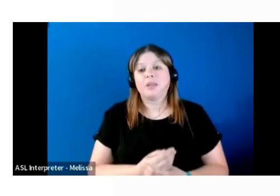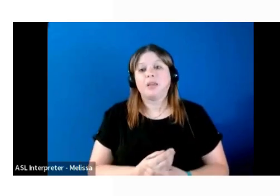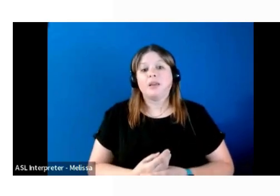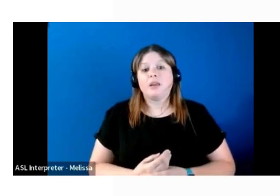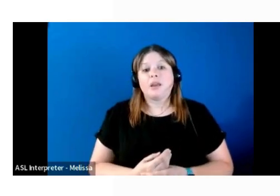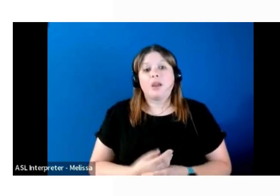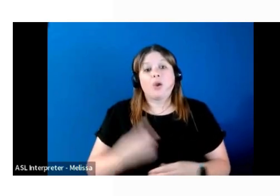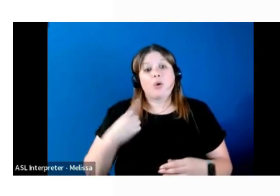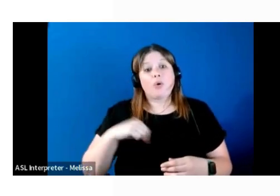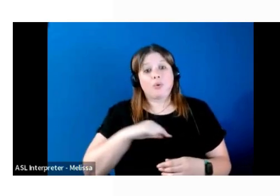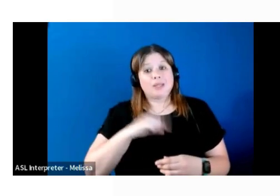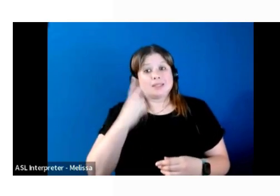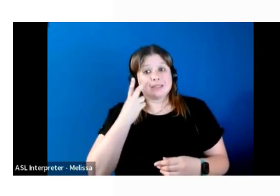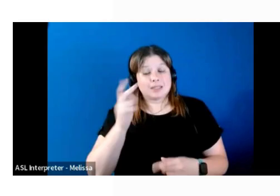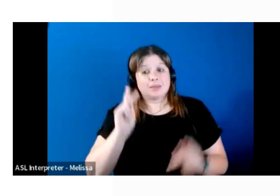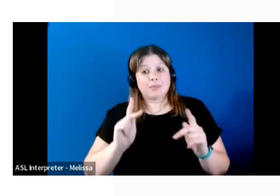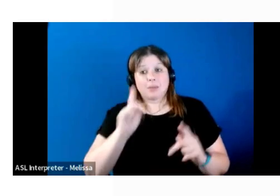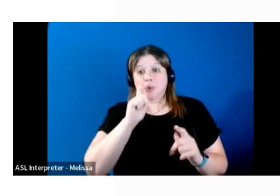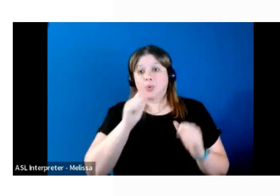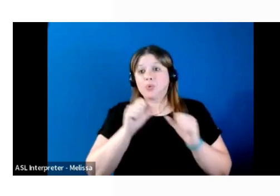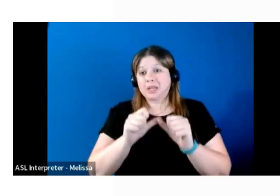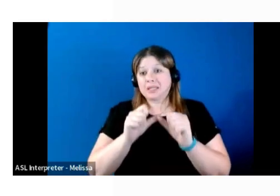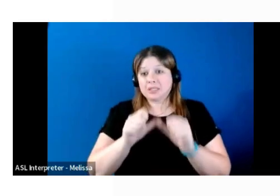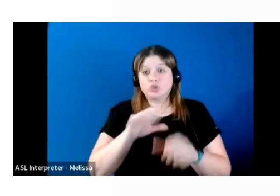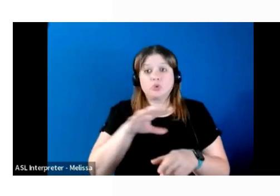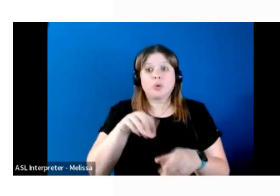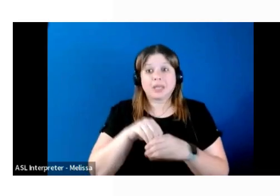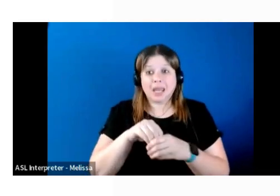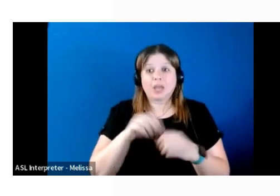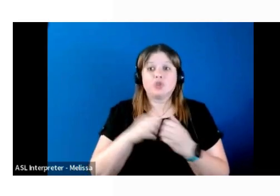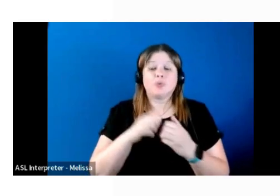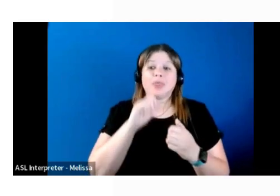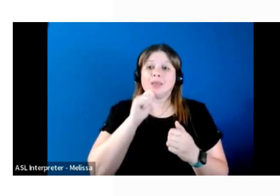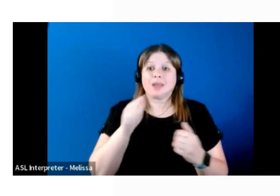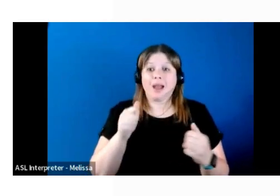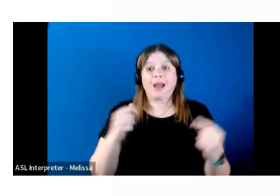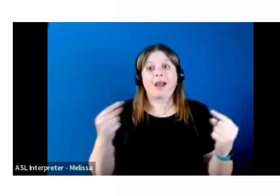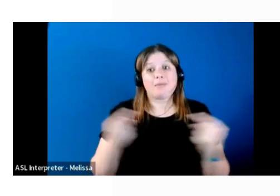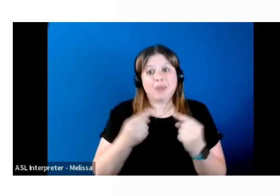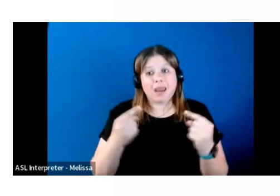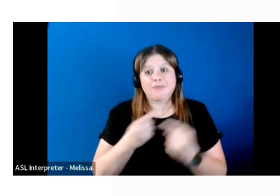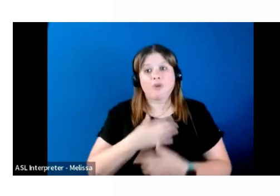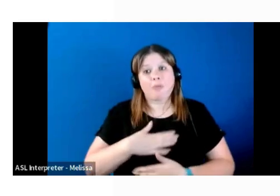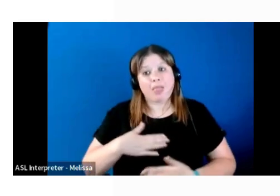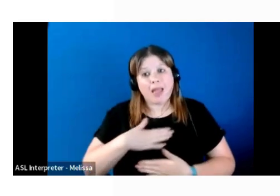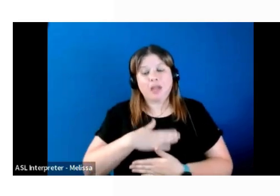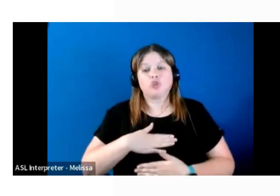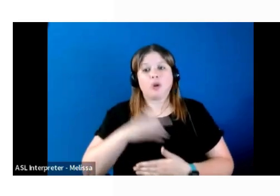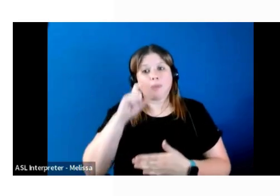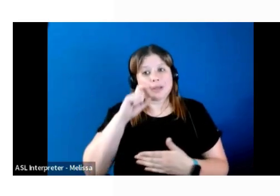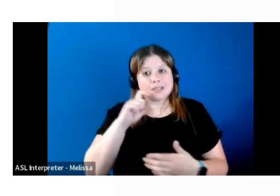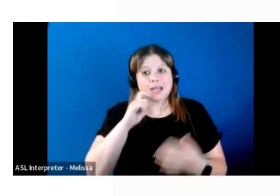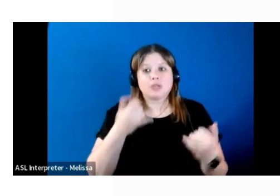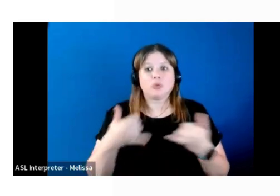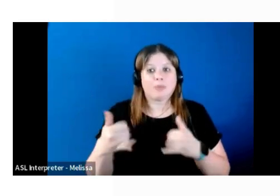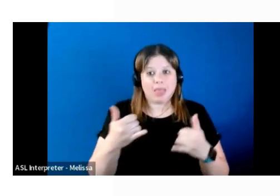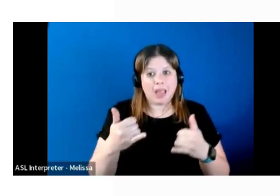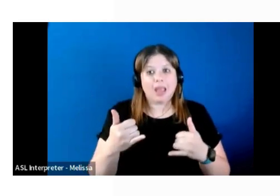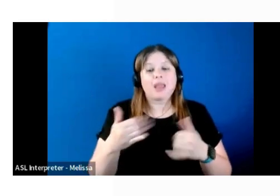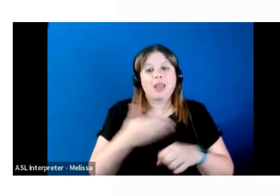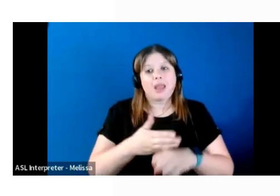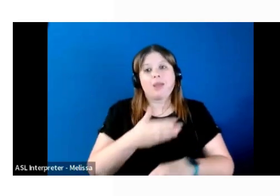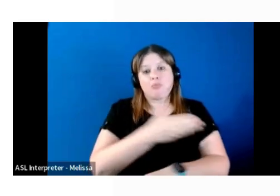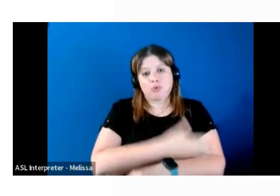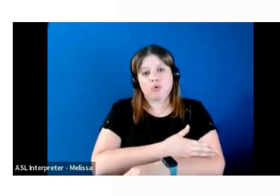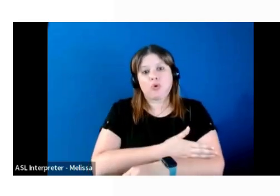see that people who continue to engage in non-painful, pleasurable sexual play improve their pain